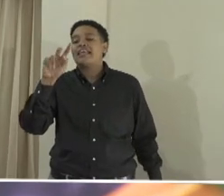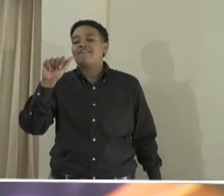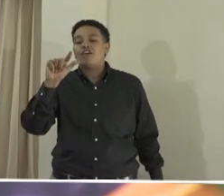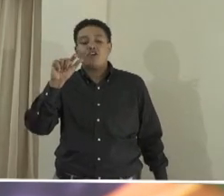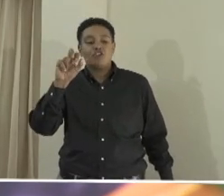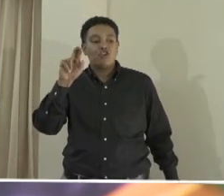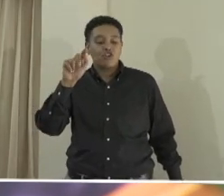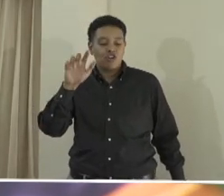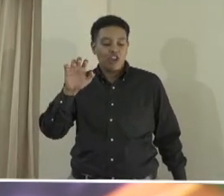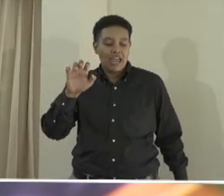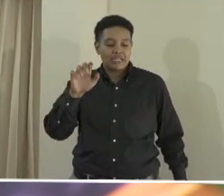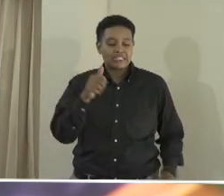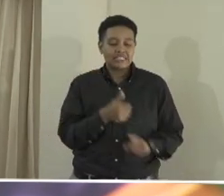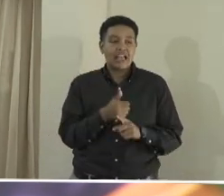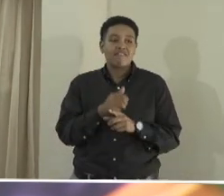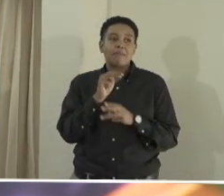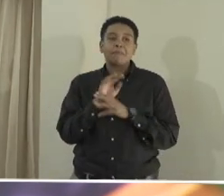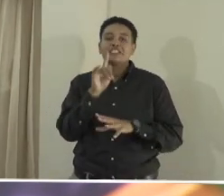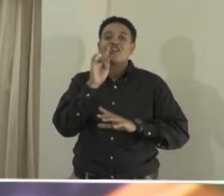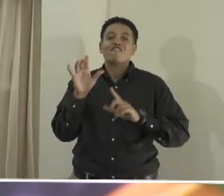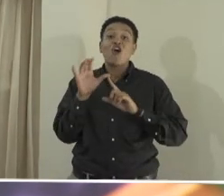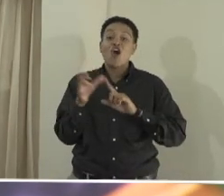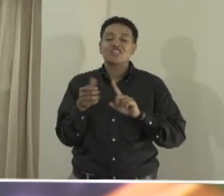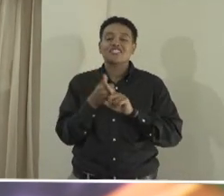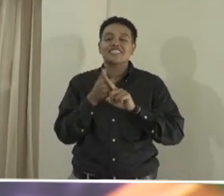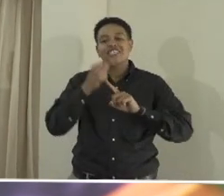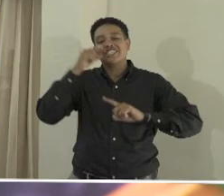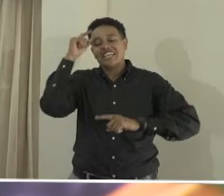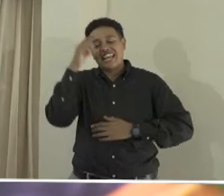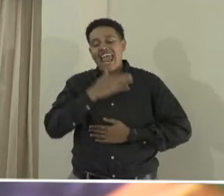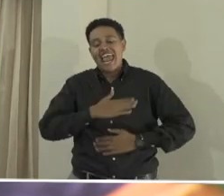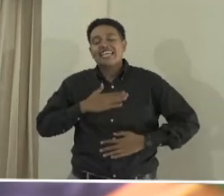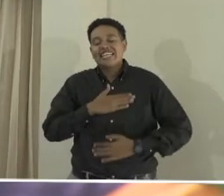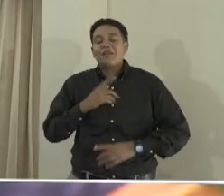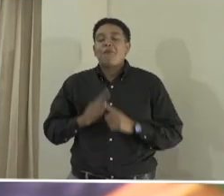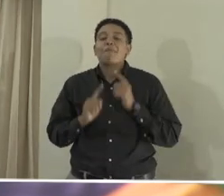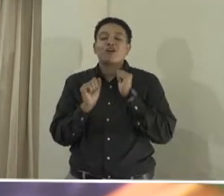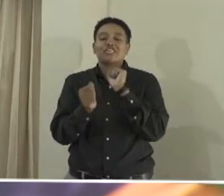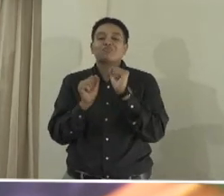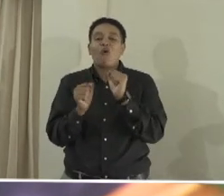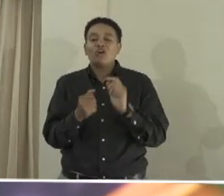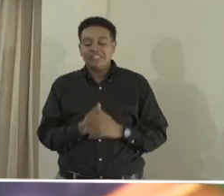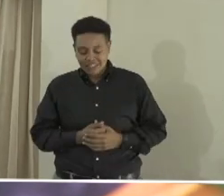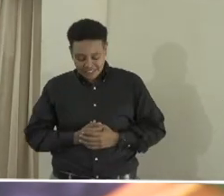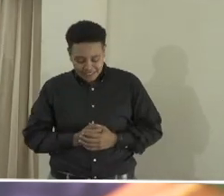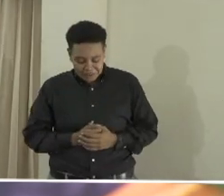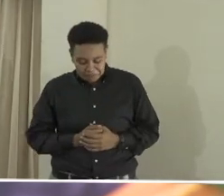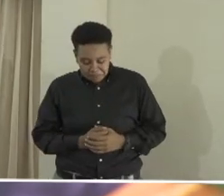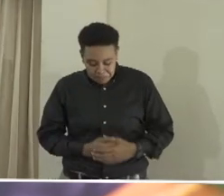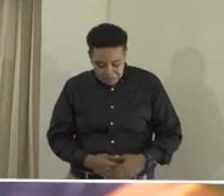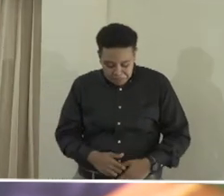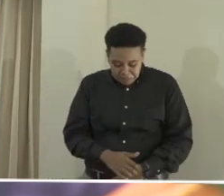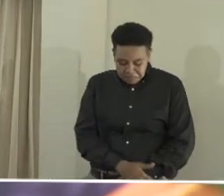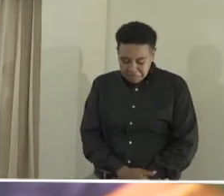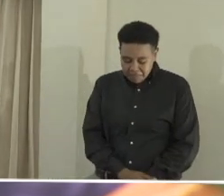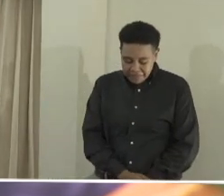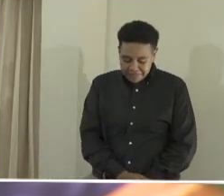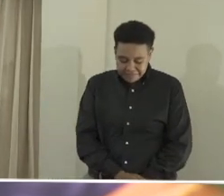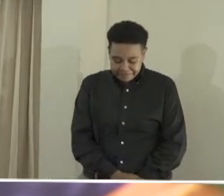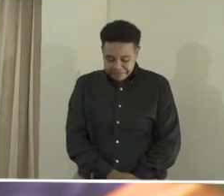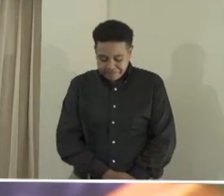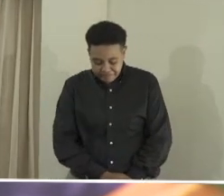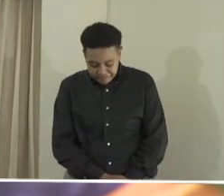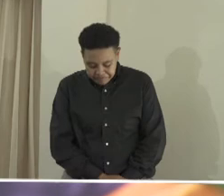Grange, Minister of Culture, Gender, Entertainment, and Sports, and other members of the